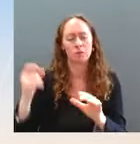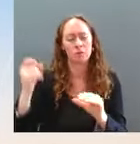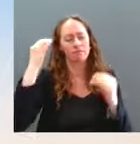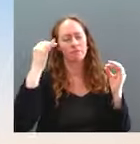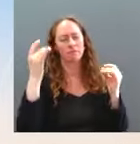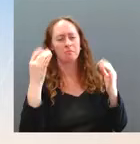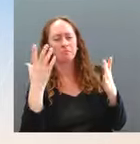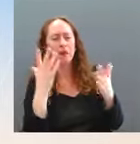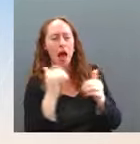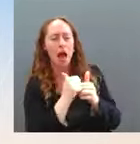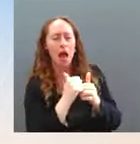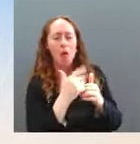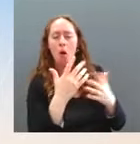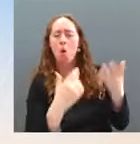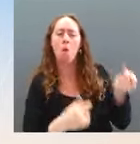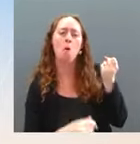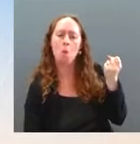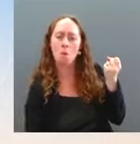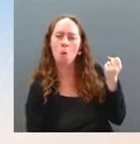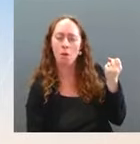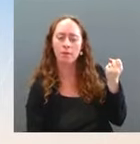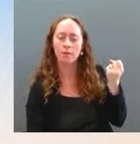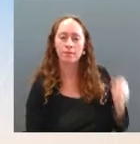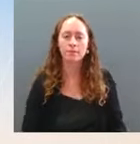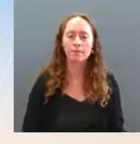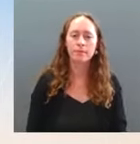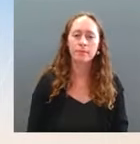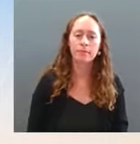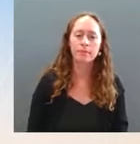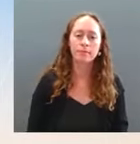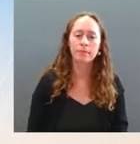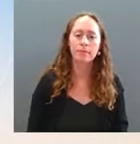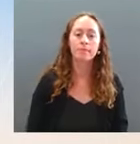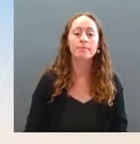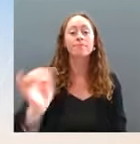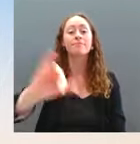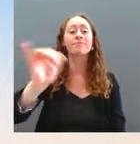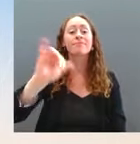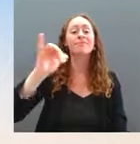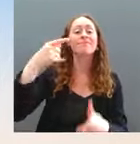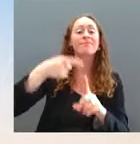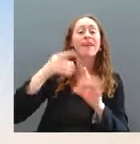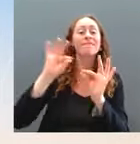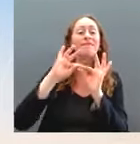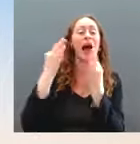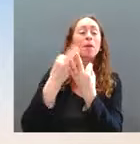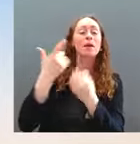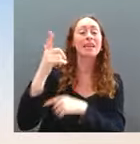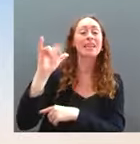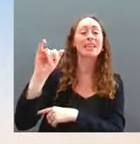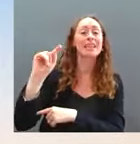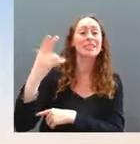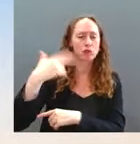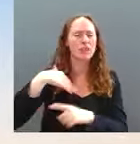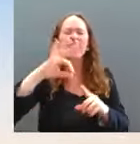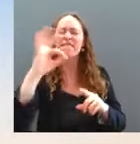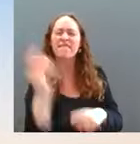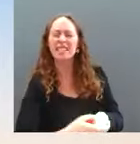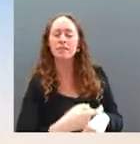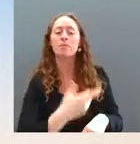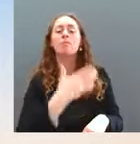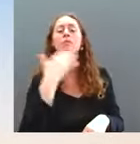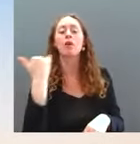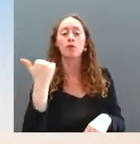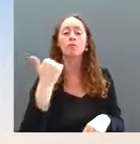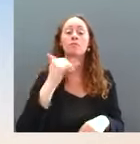President Obama earlier this week, or the announcement about the pause on student loan payments. The decision about Title 42 is a decision made by the CDC,